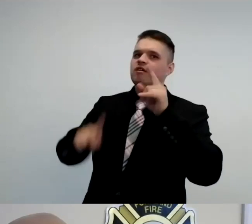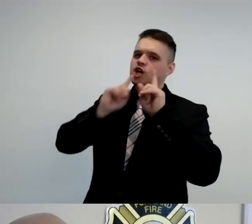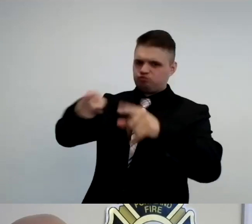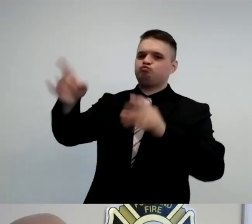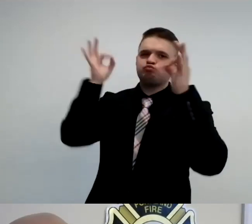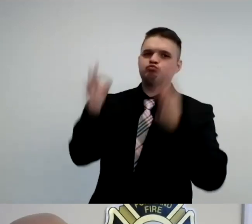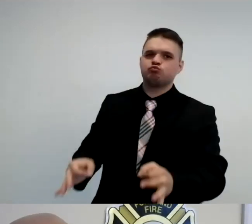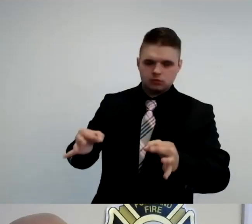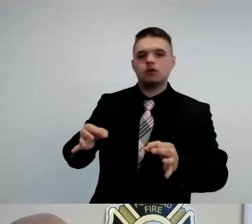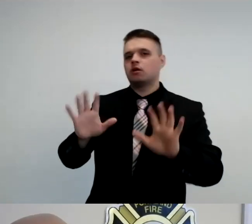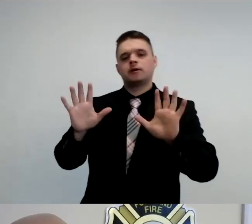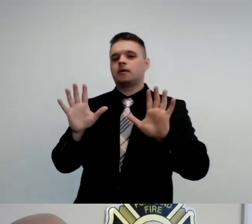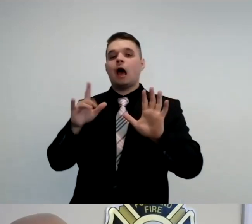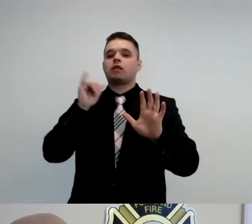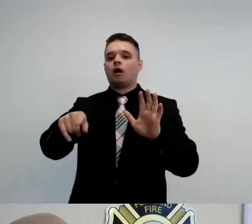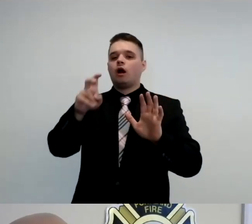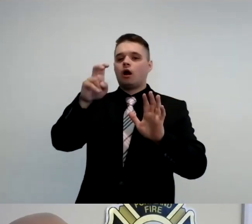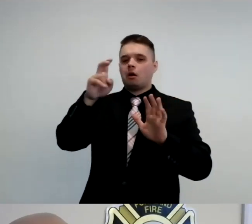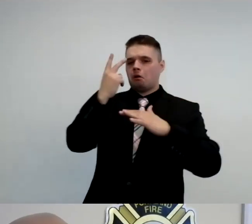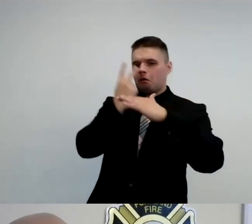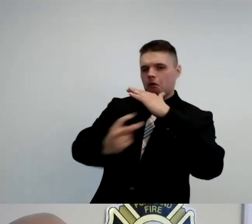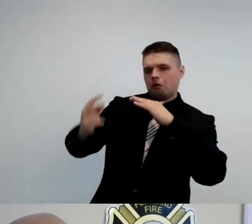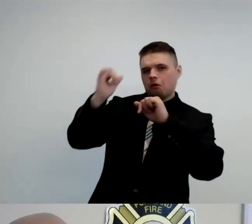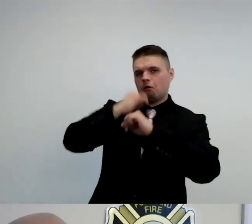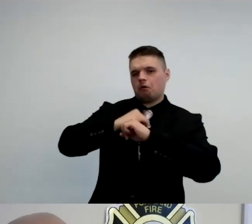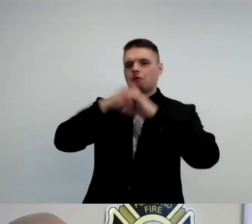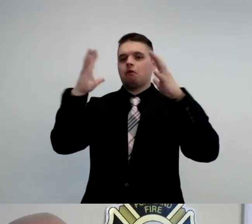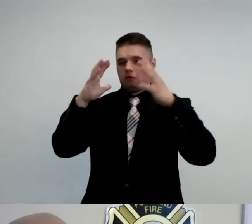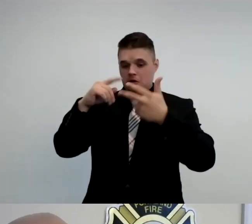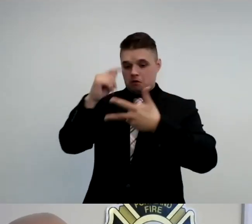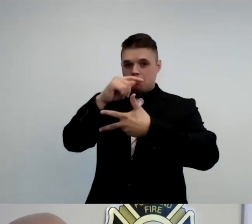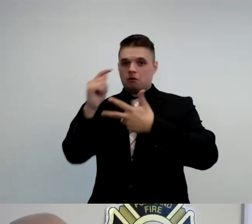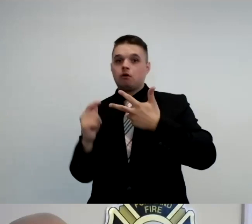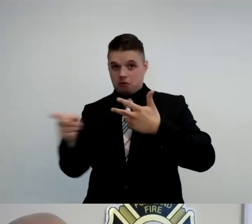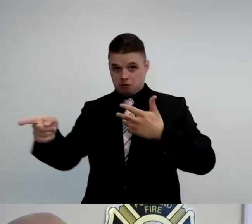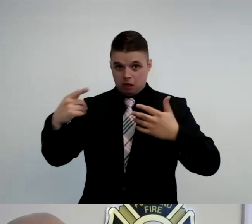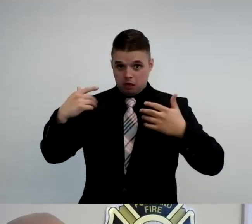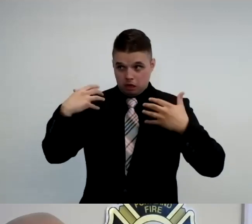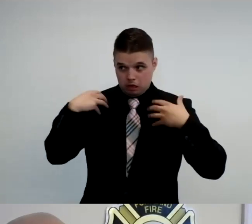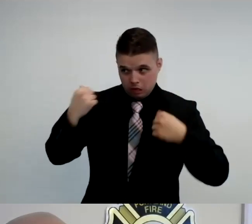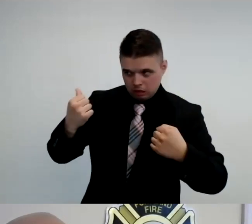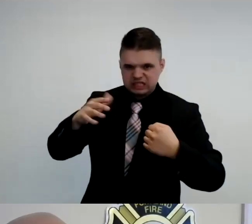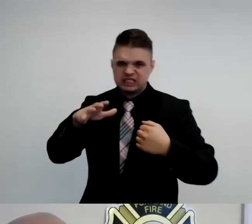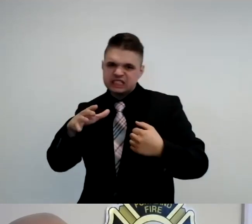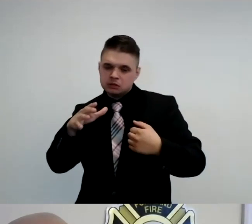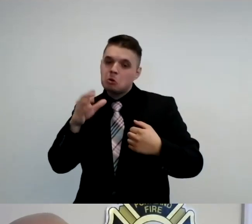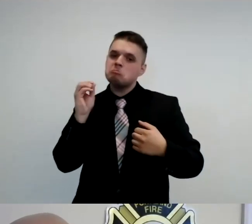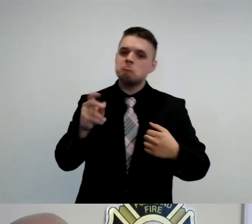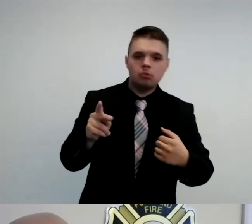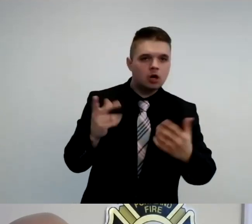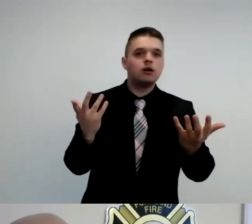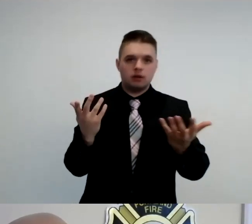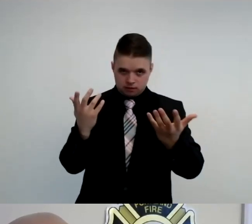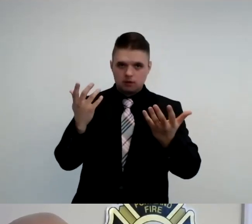coronavirus. This is a symptom checker, and it's an algorithm that was agreed upon by the CDC as being an approved algorithm. By